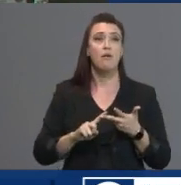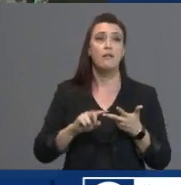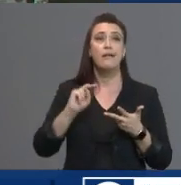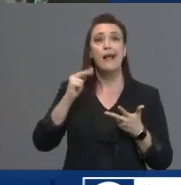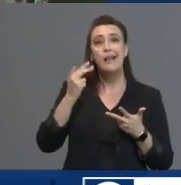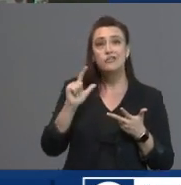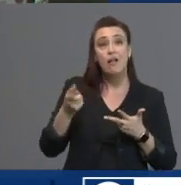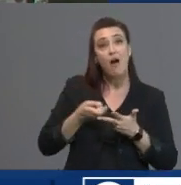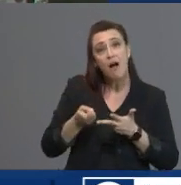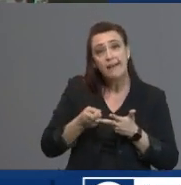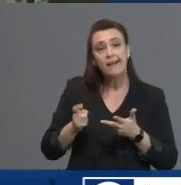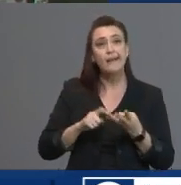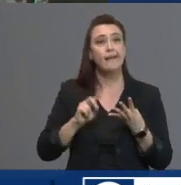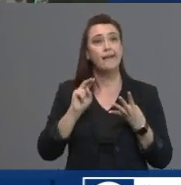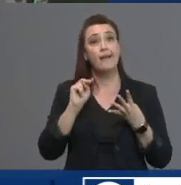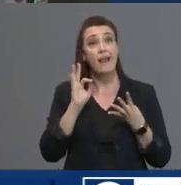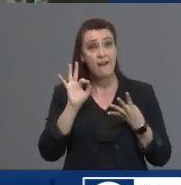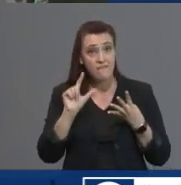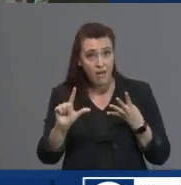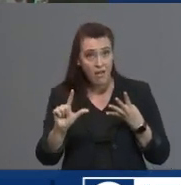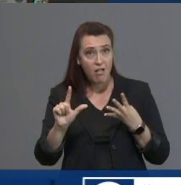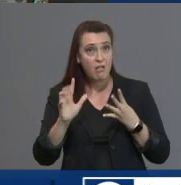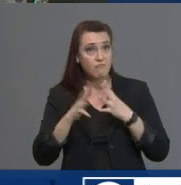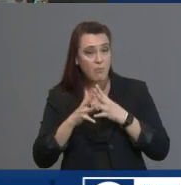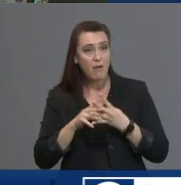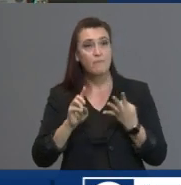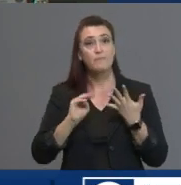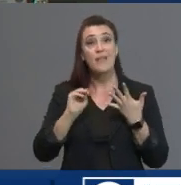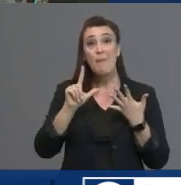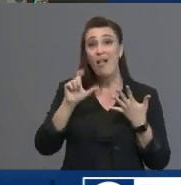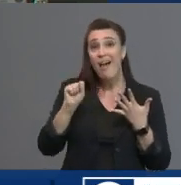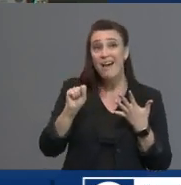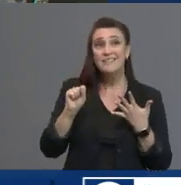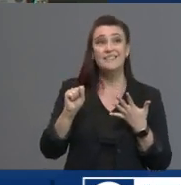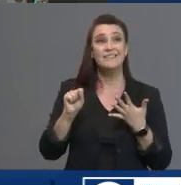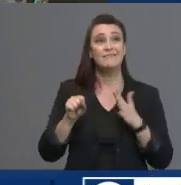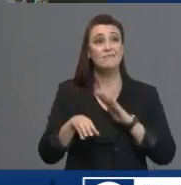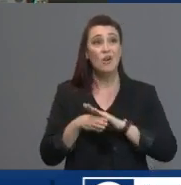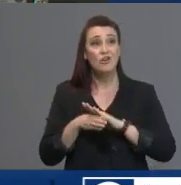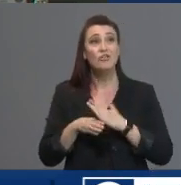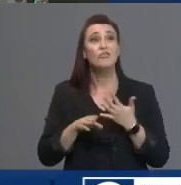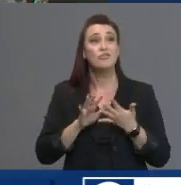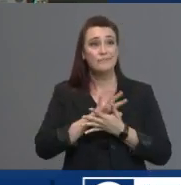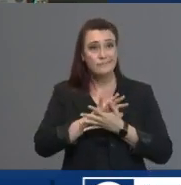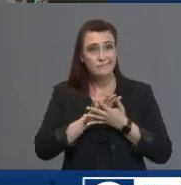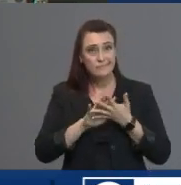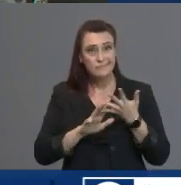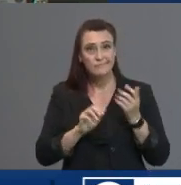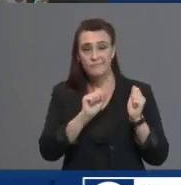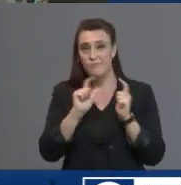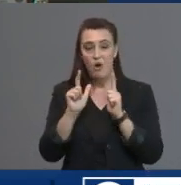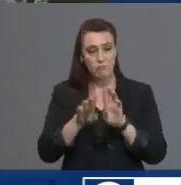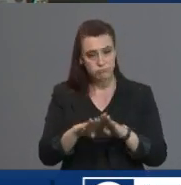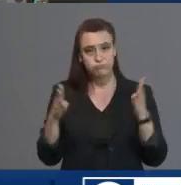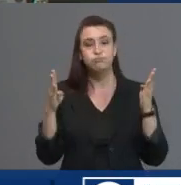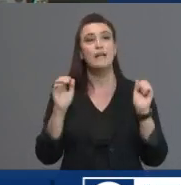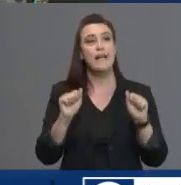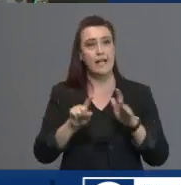NBA, the NHL, the NFL, MLS, are all able